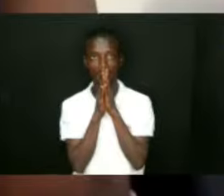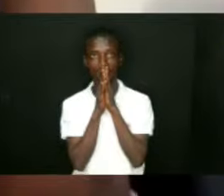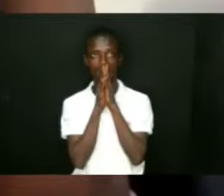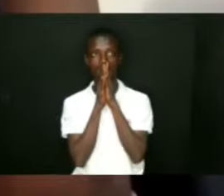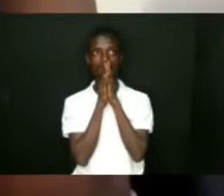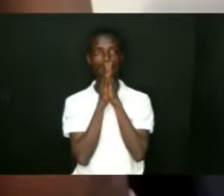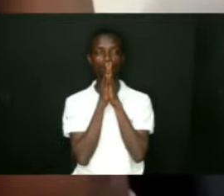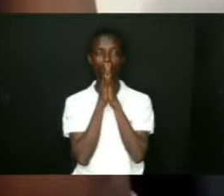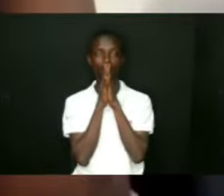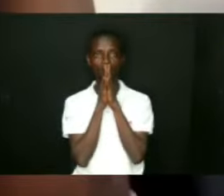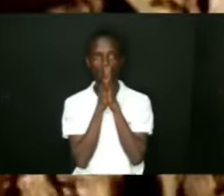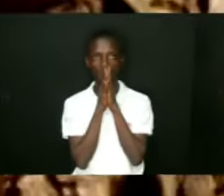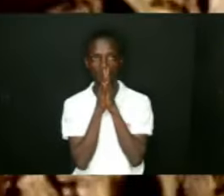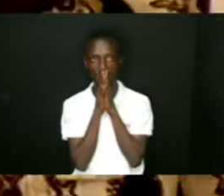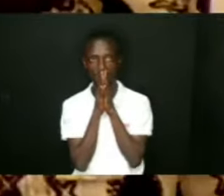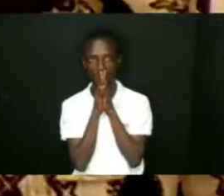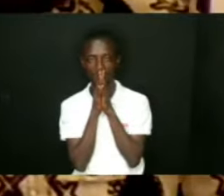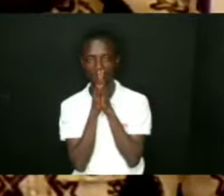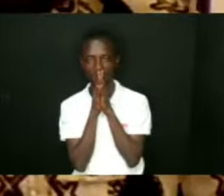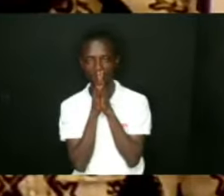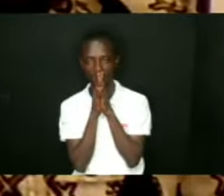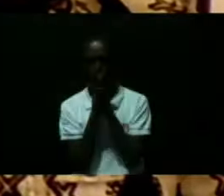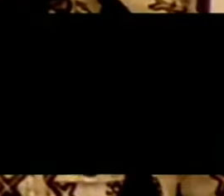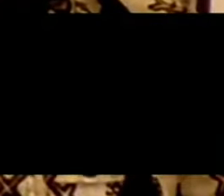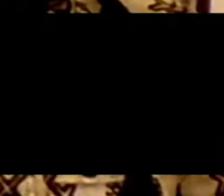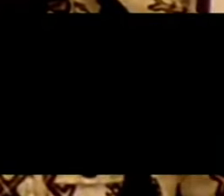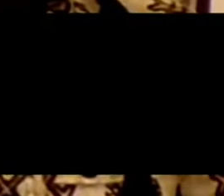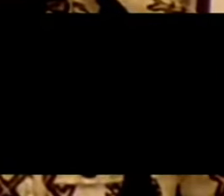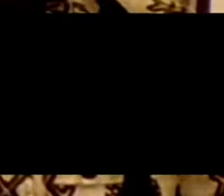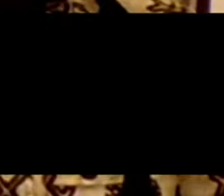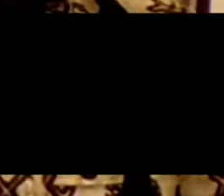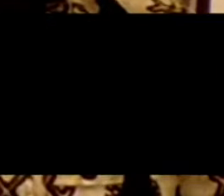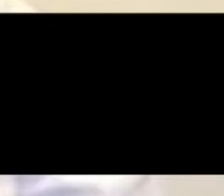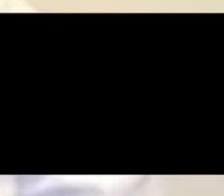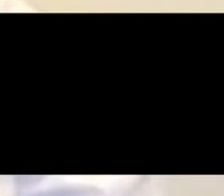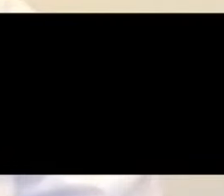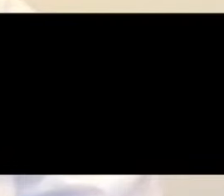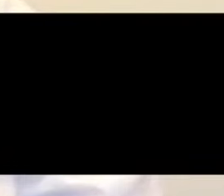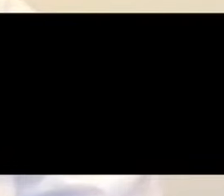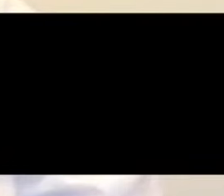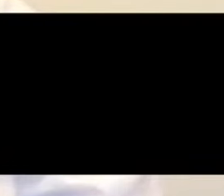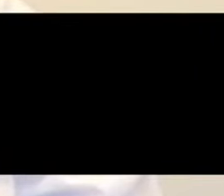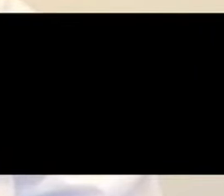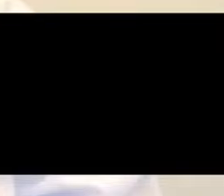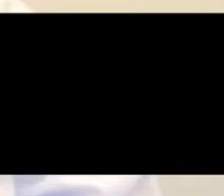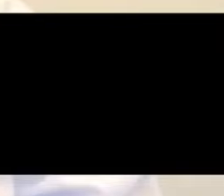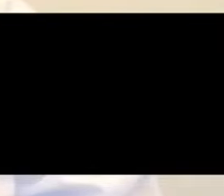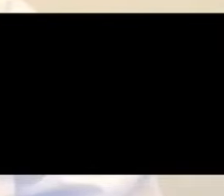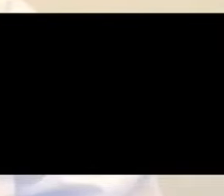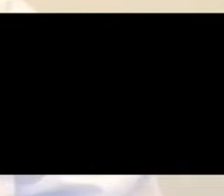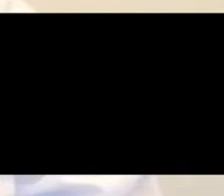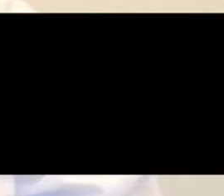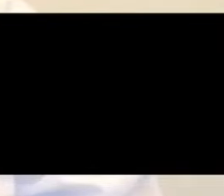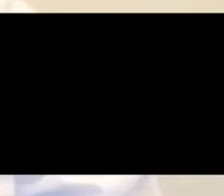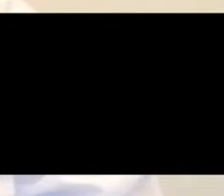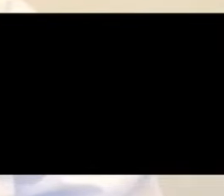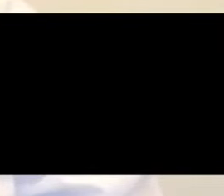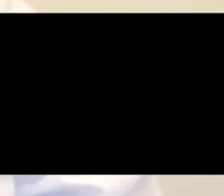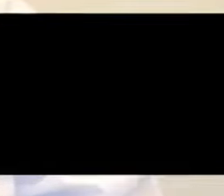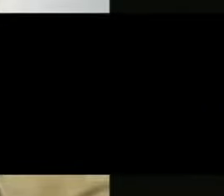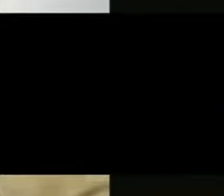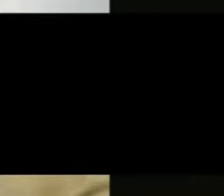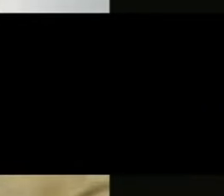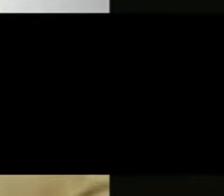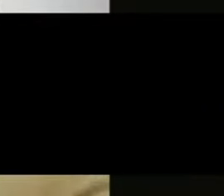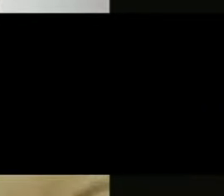your hands that as you brood over him, speak through him, minister through him. Let your grace be abundant in a